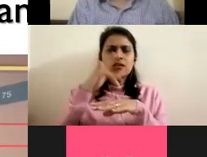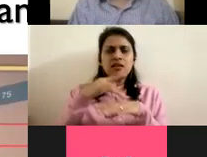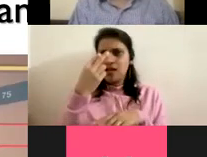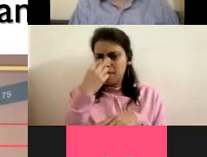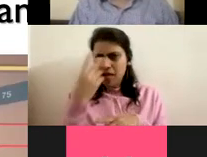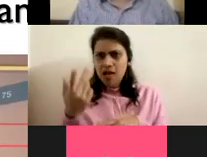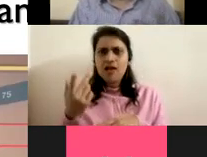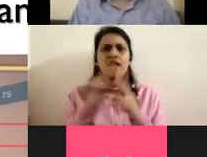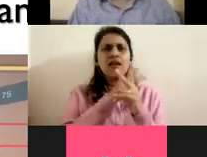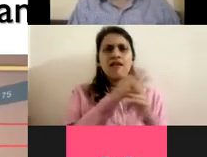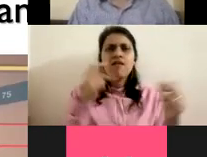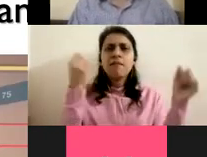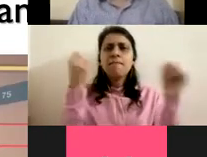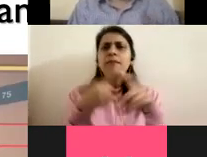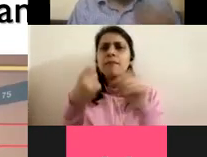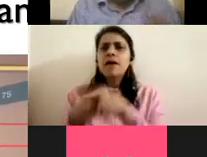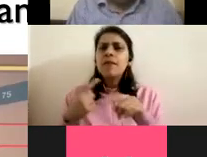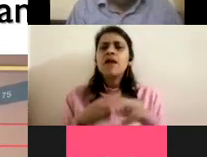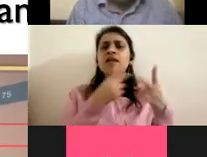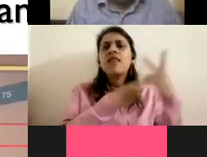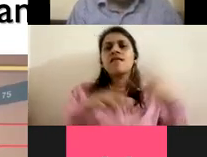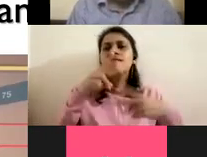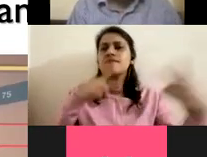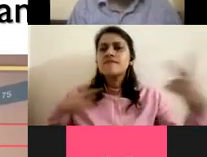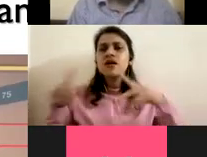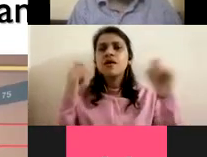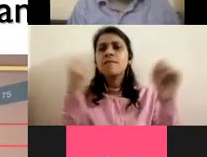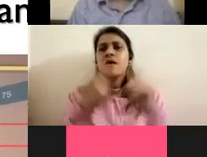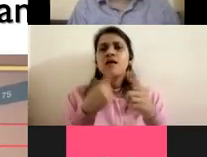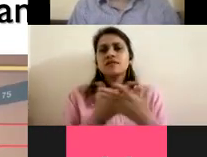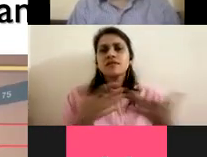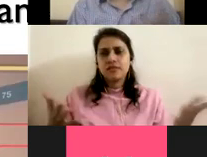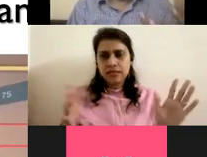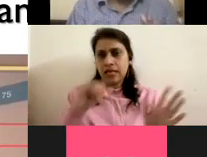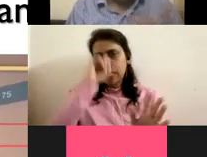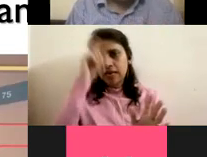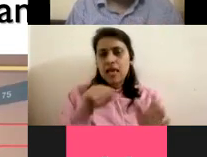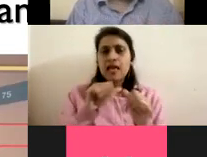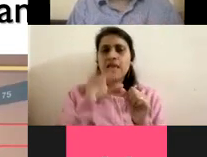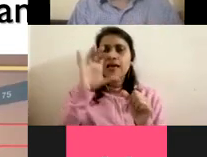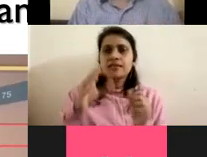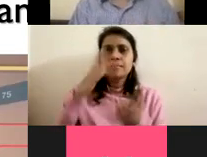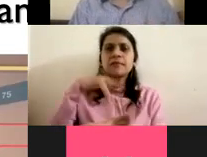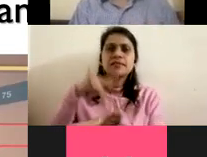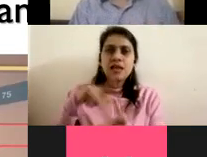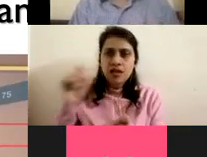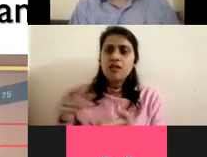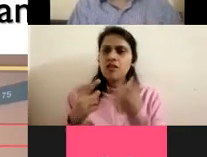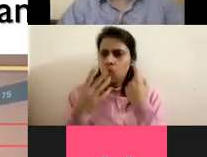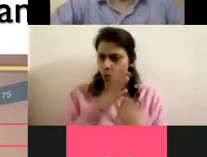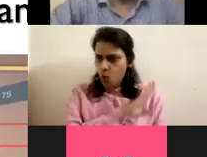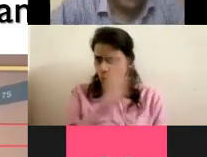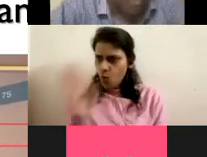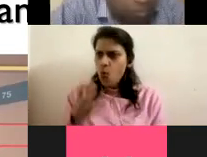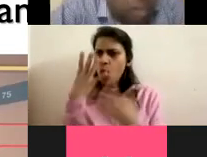this is there, and anybody can call the that India Accessibility Center, device ka demo le sakte hain